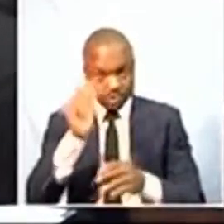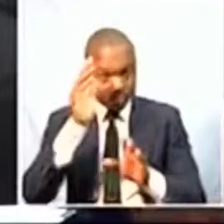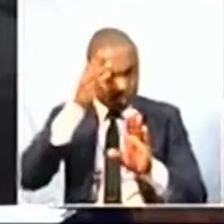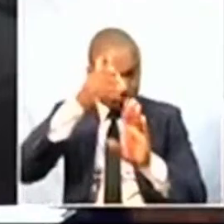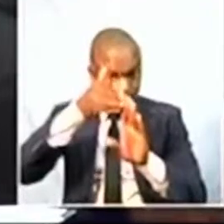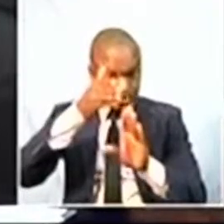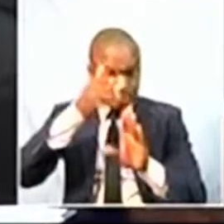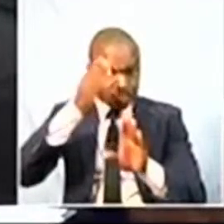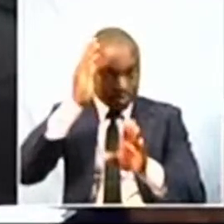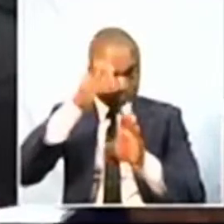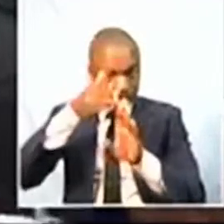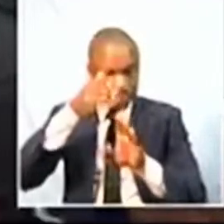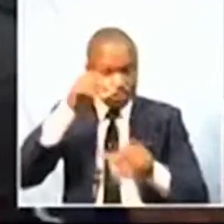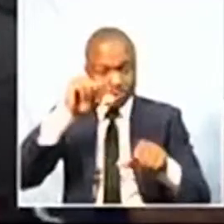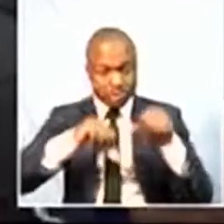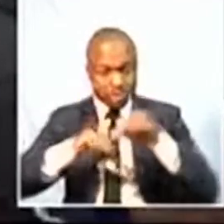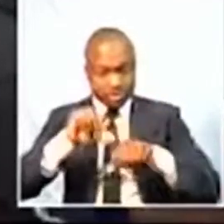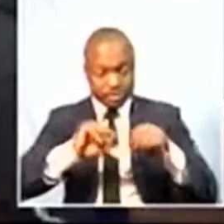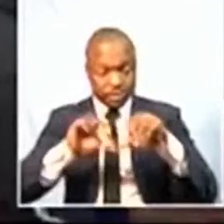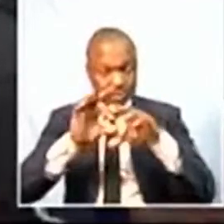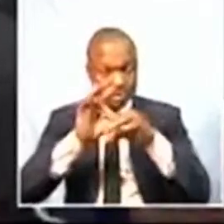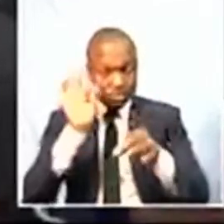specific audit findings.